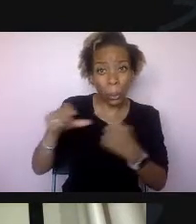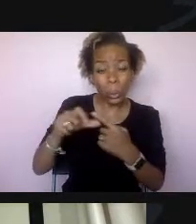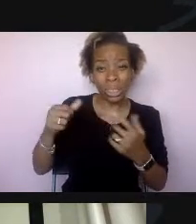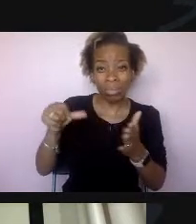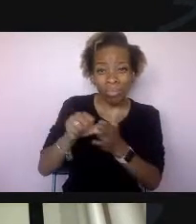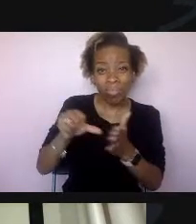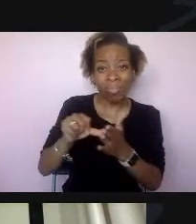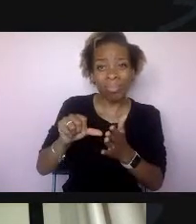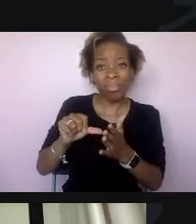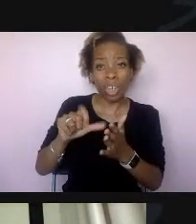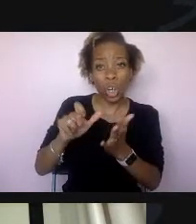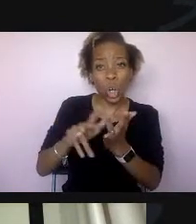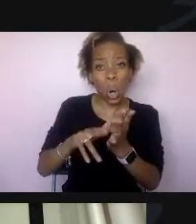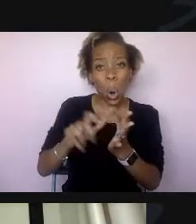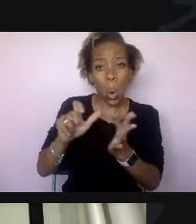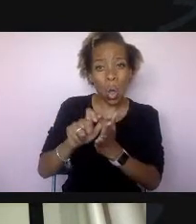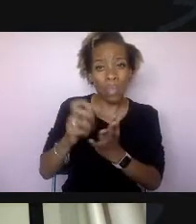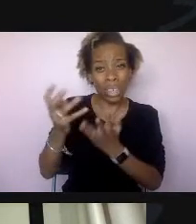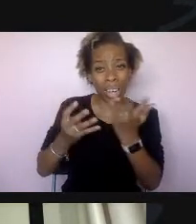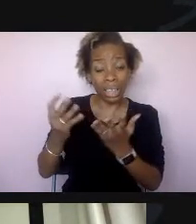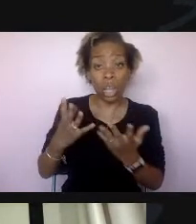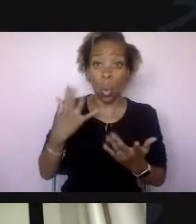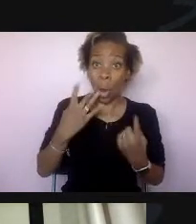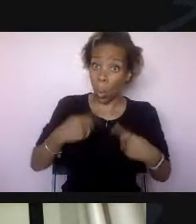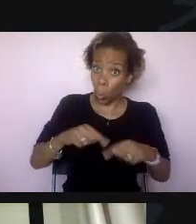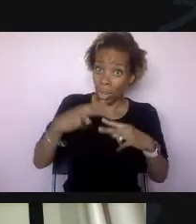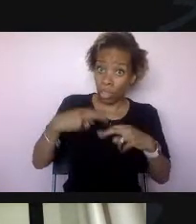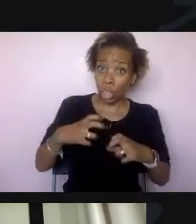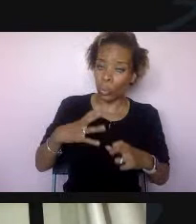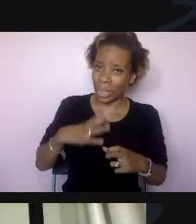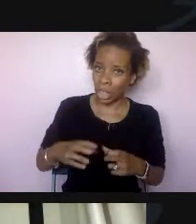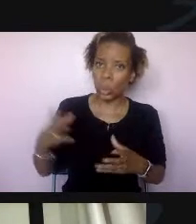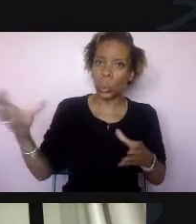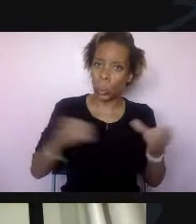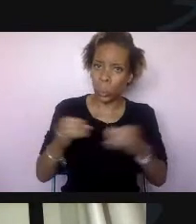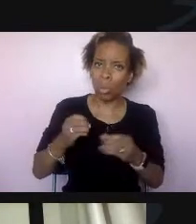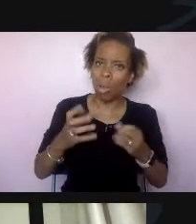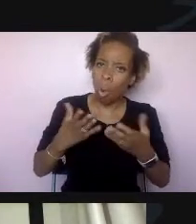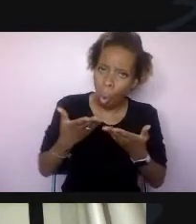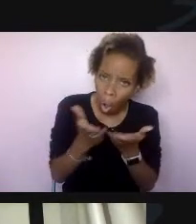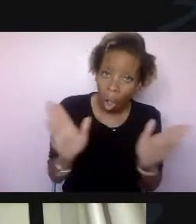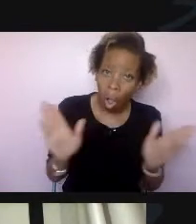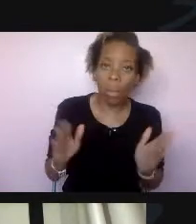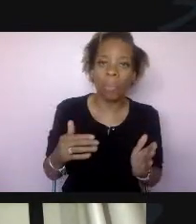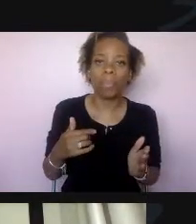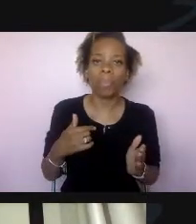think we do need to ensure that when we're doing research that we include those people's voices as well. I've said a